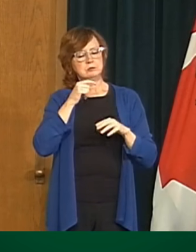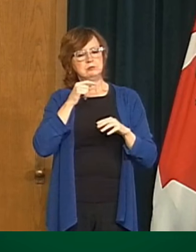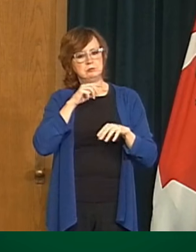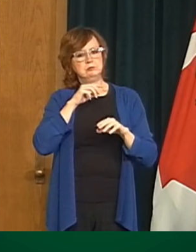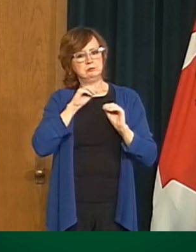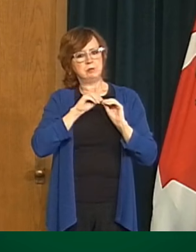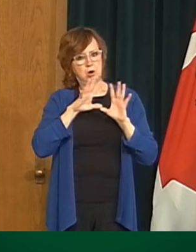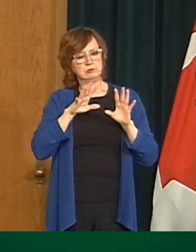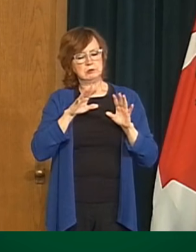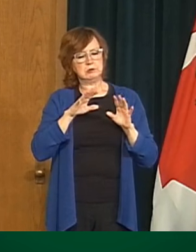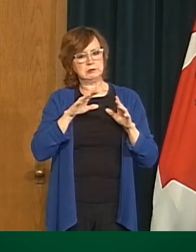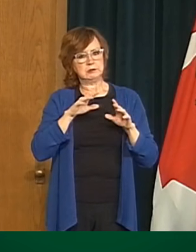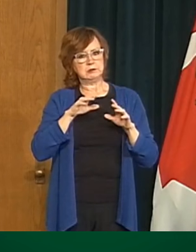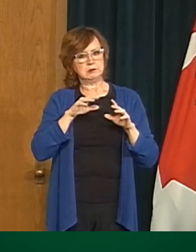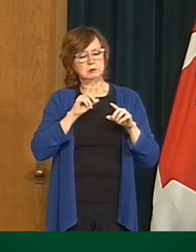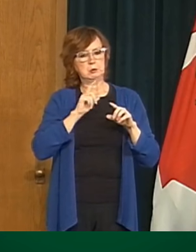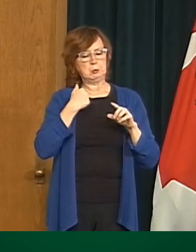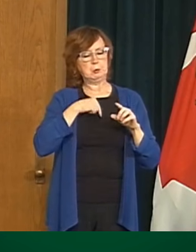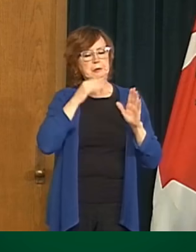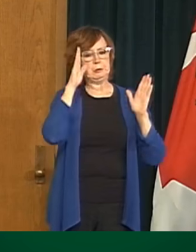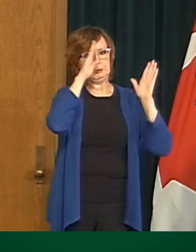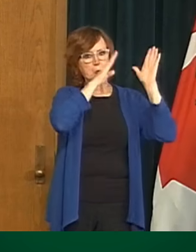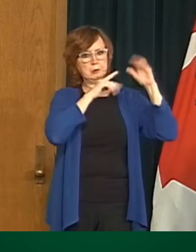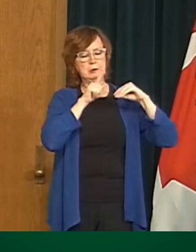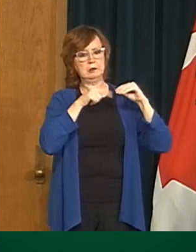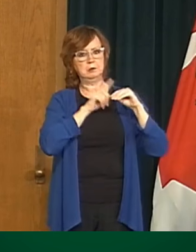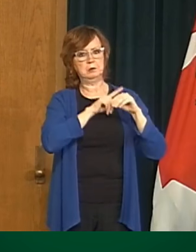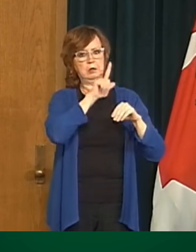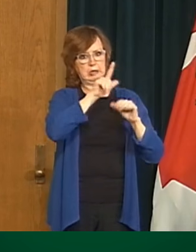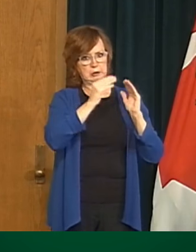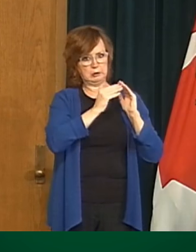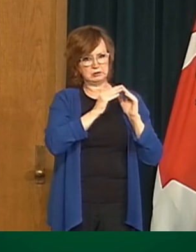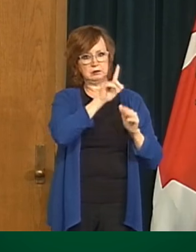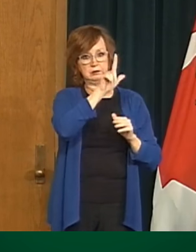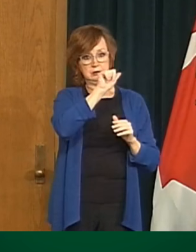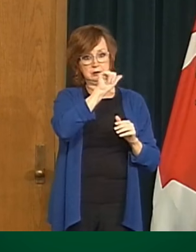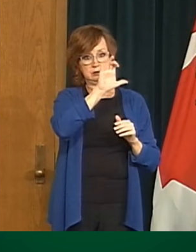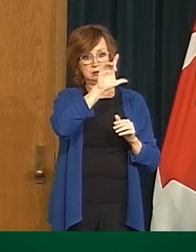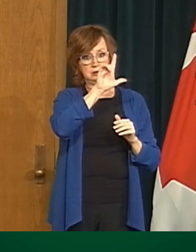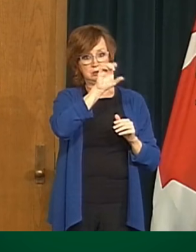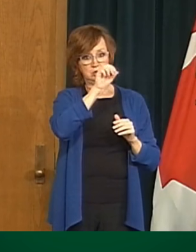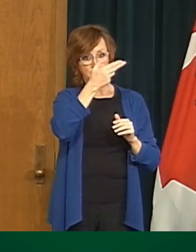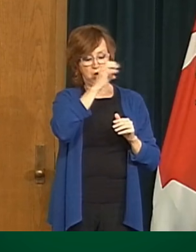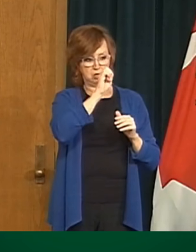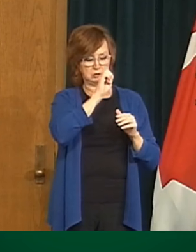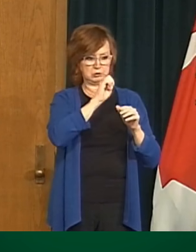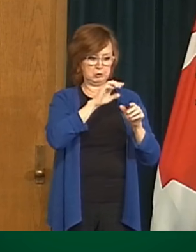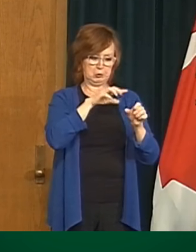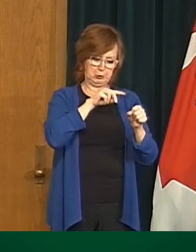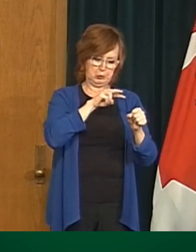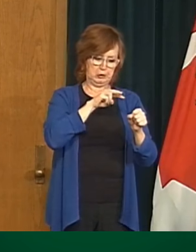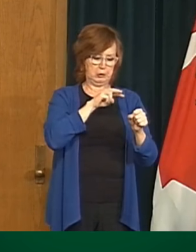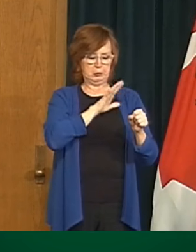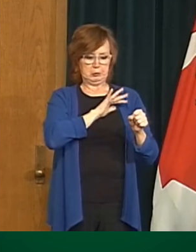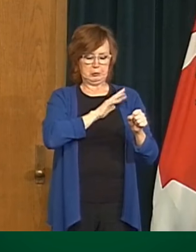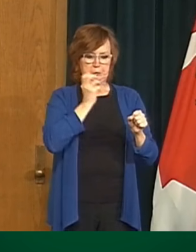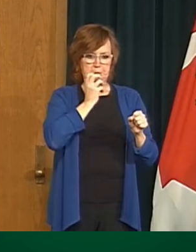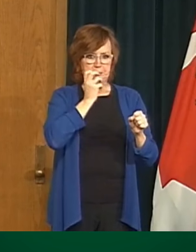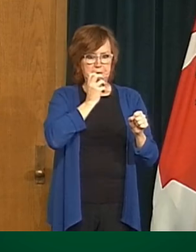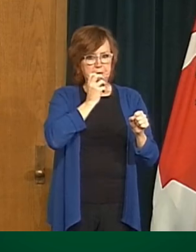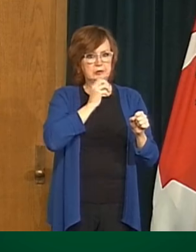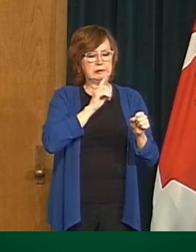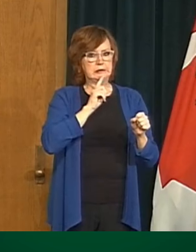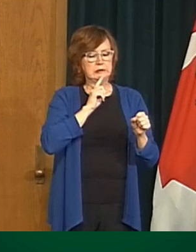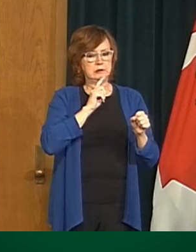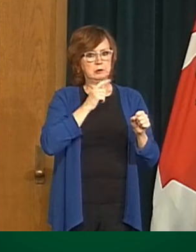La Loche and area is very concerning, when we look at the table showing active cases, we can see